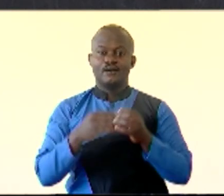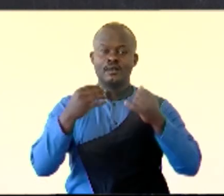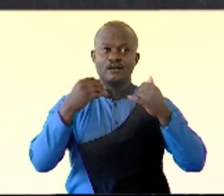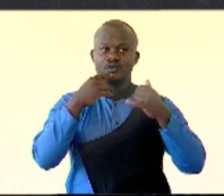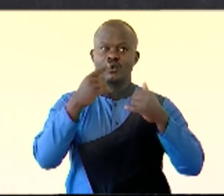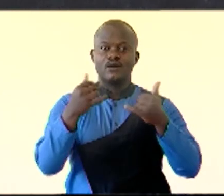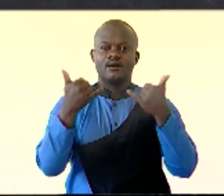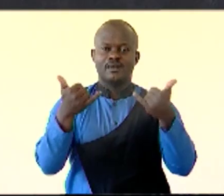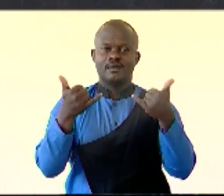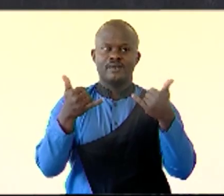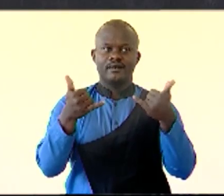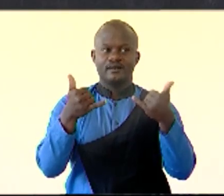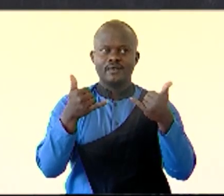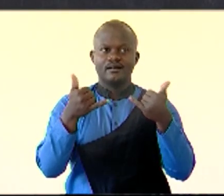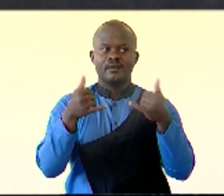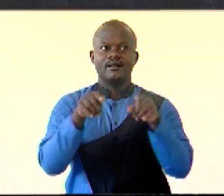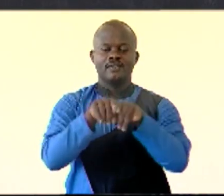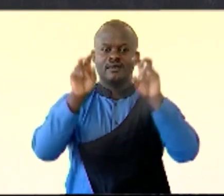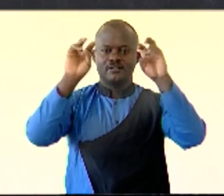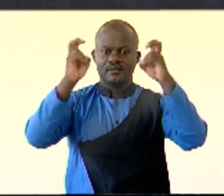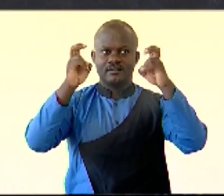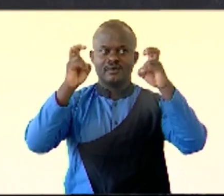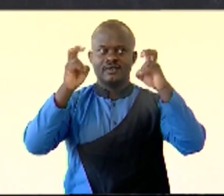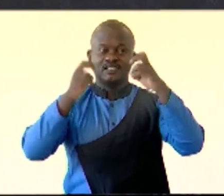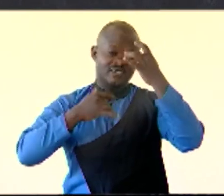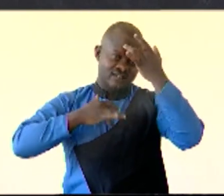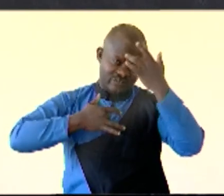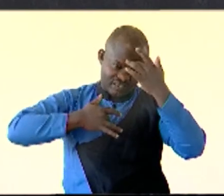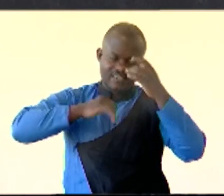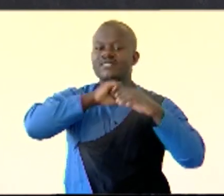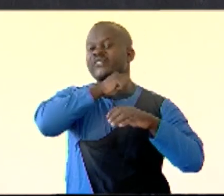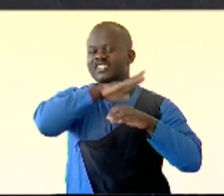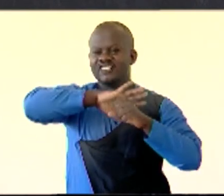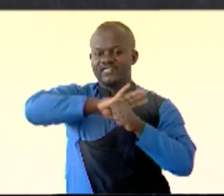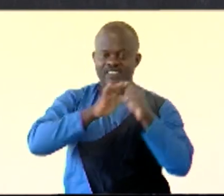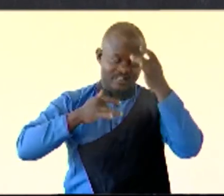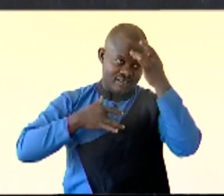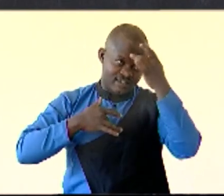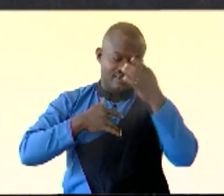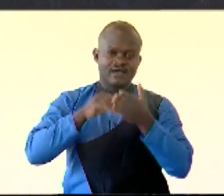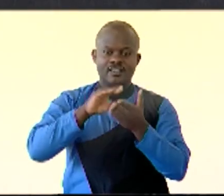so the unit title is the infectious diseases. Lesson 2,